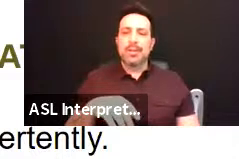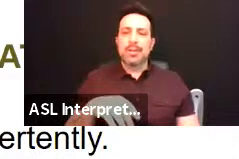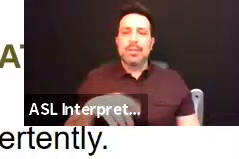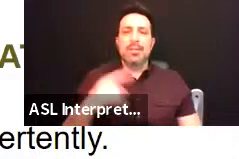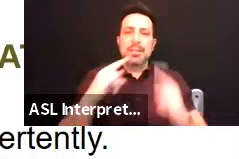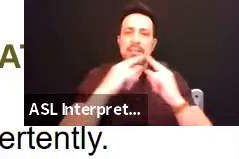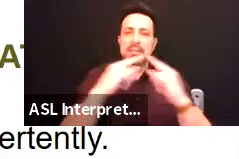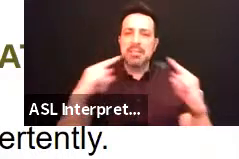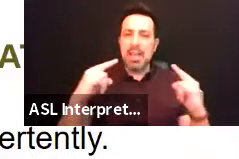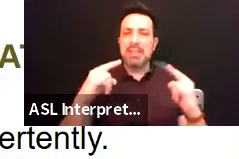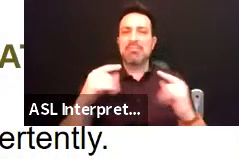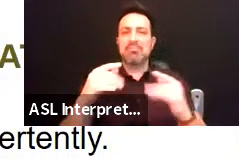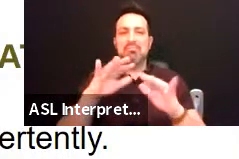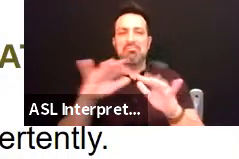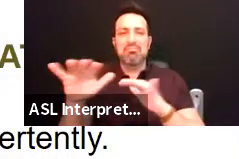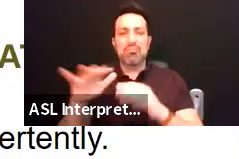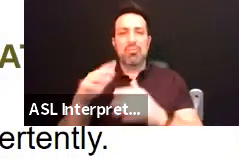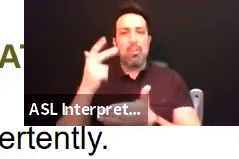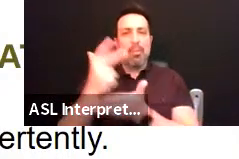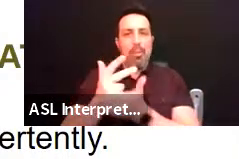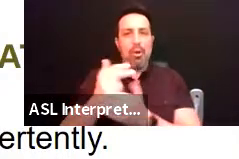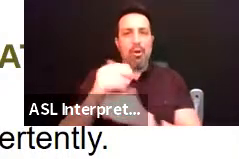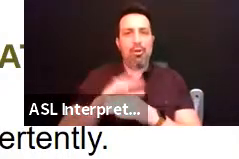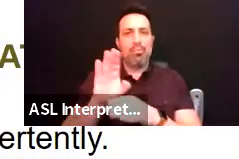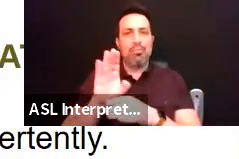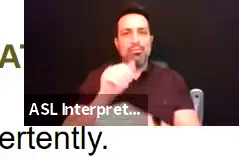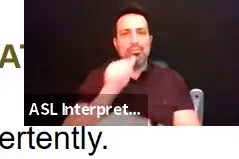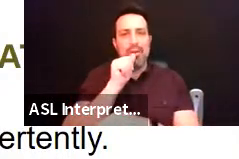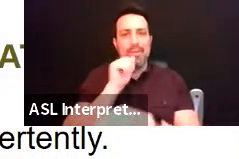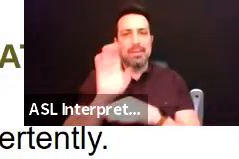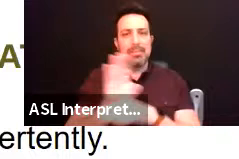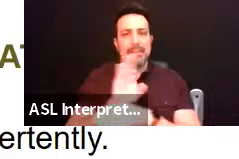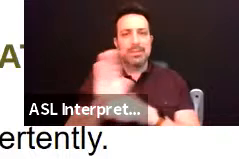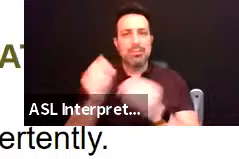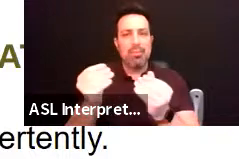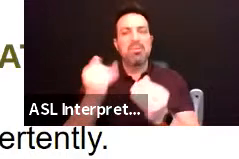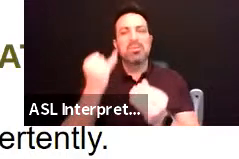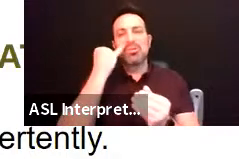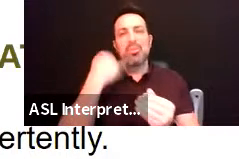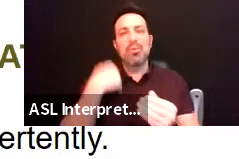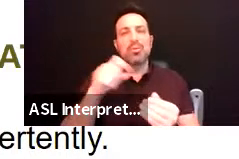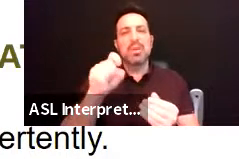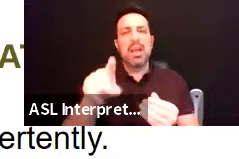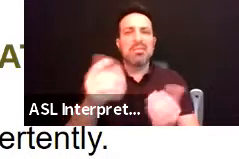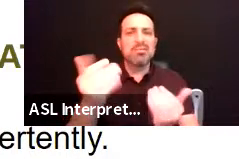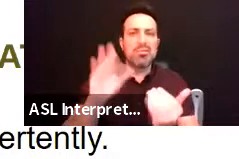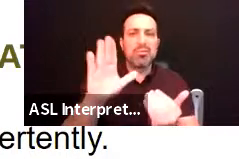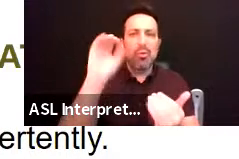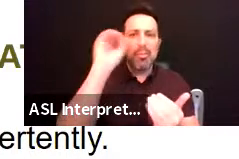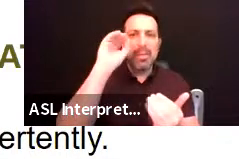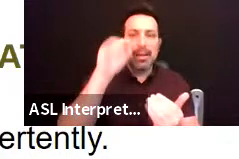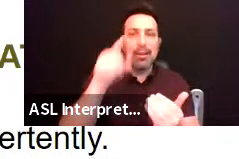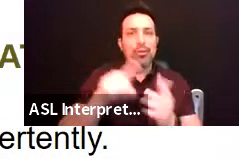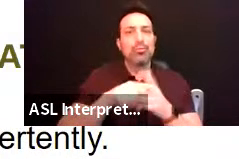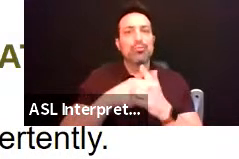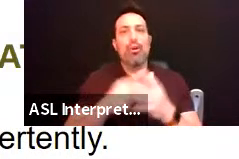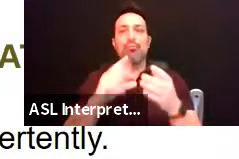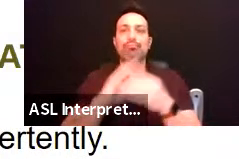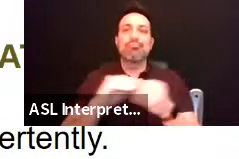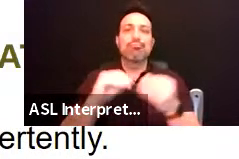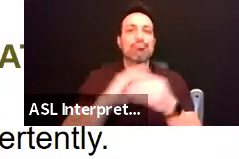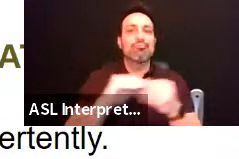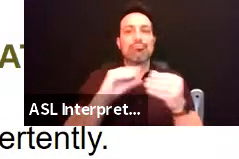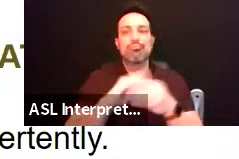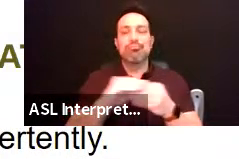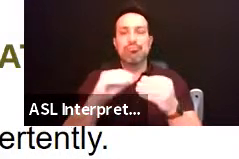tents and things to park on private business properties. Say we had asked you to weigh in on that and you started to talk about it